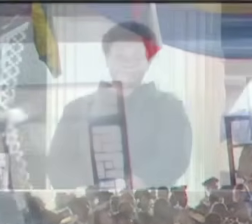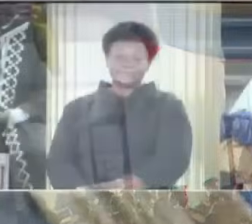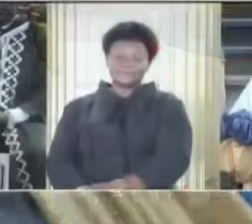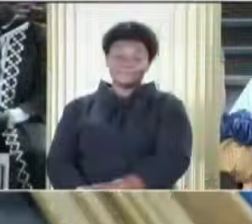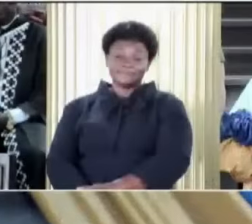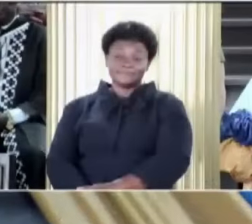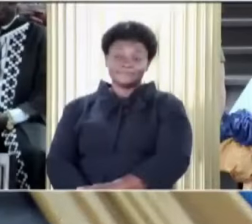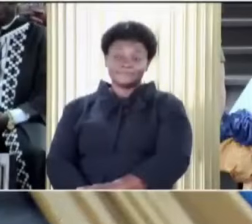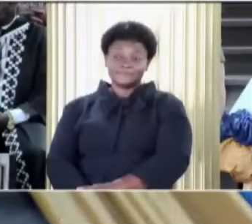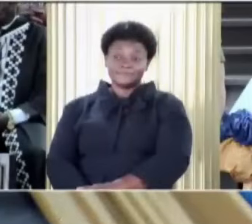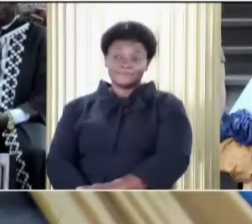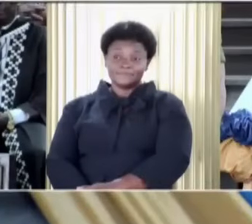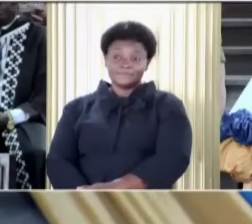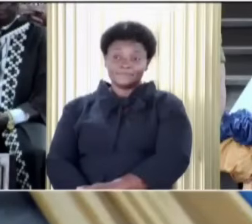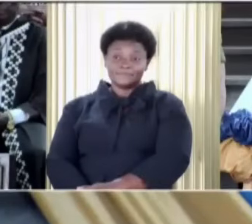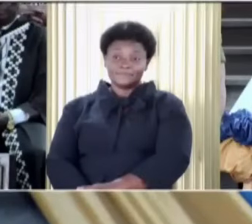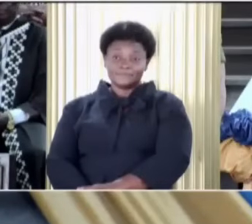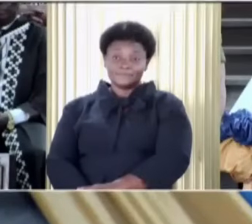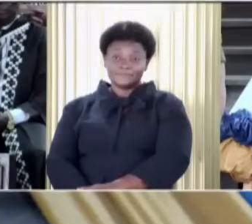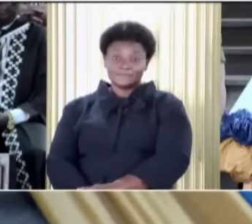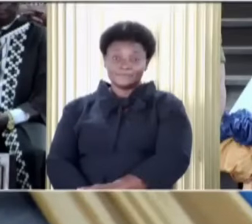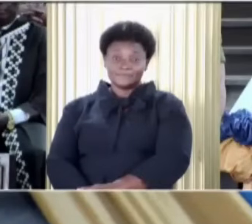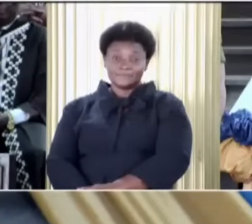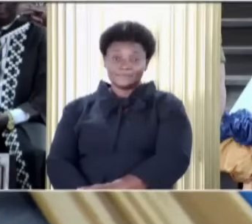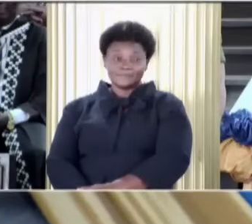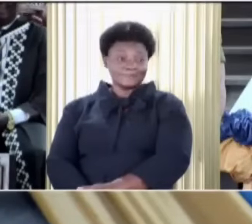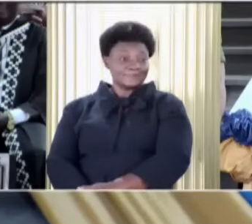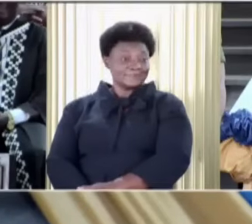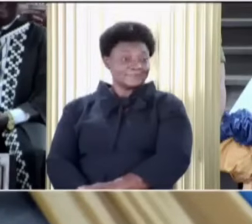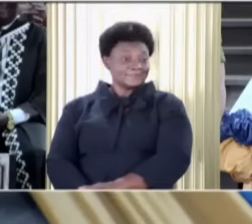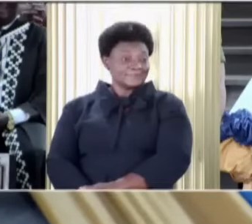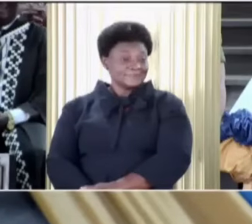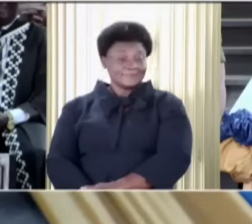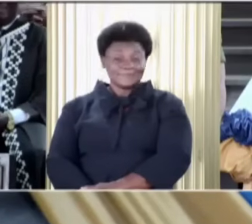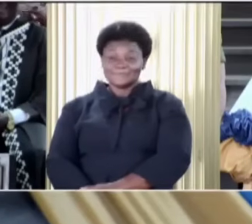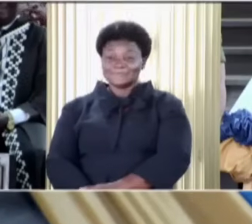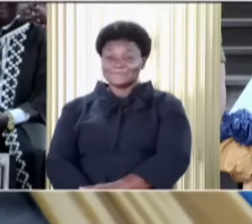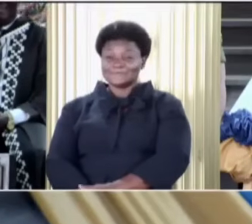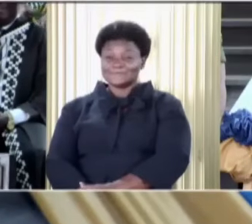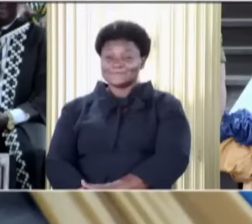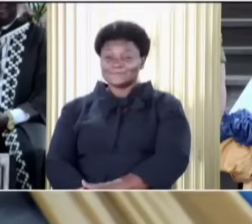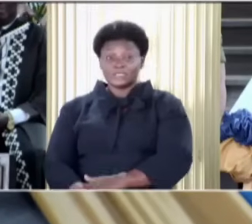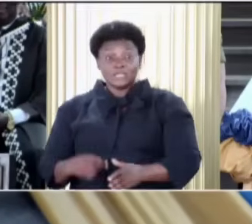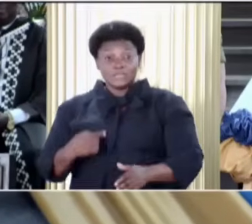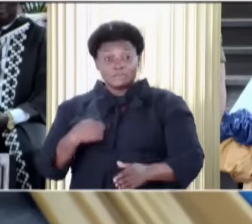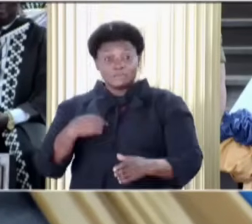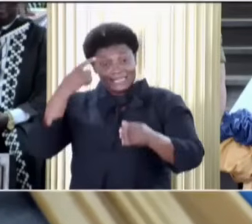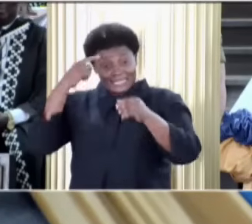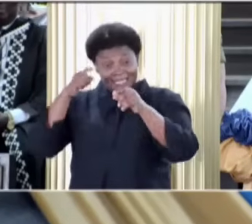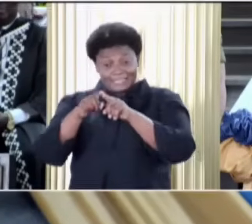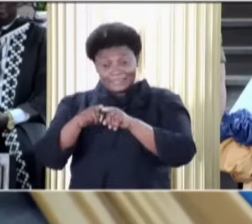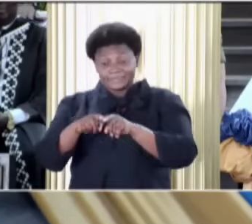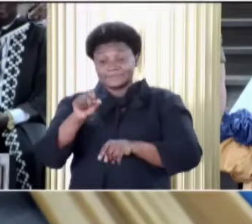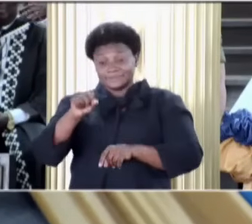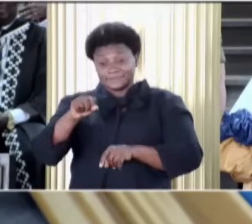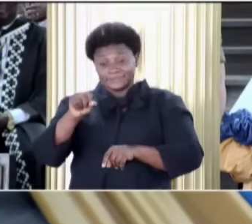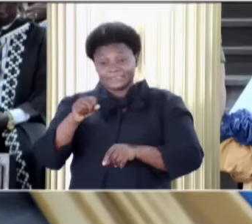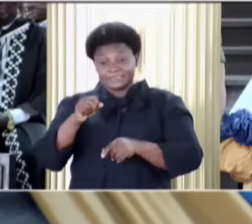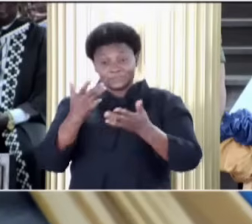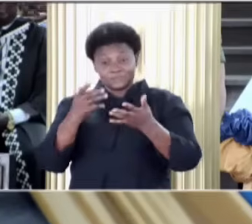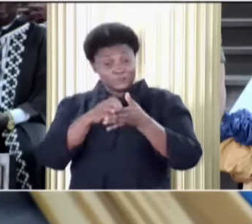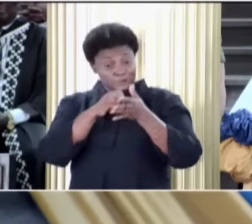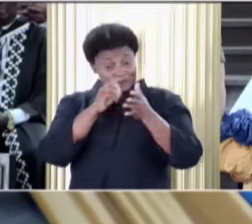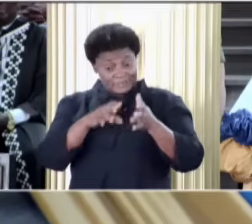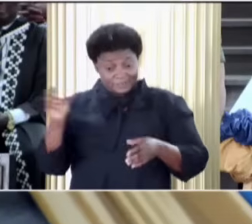The pause was deliberate, waiting for the applause. I am pleased to mention that I have been appointed